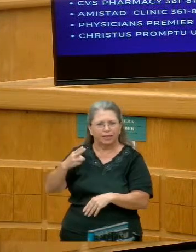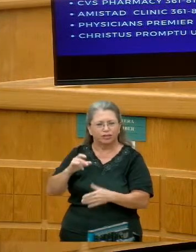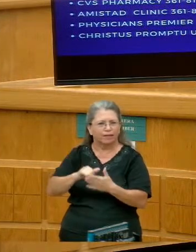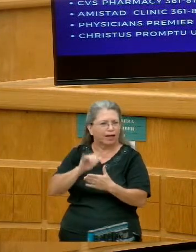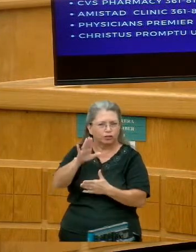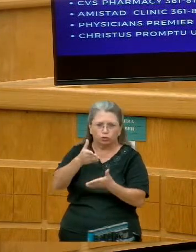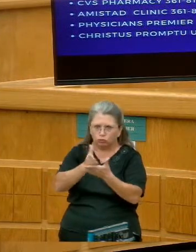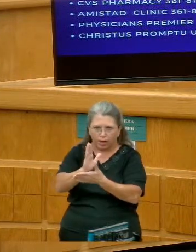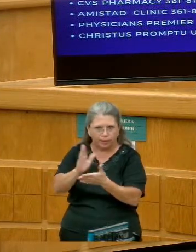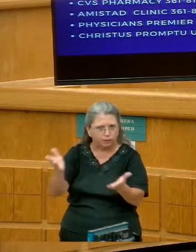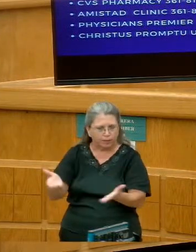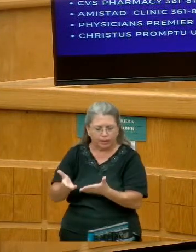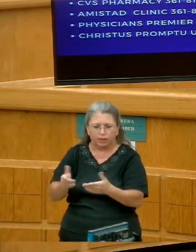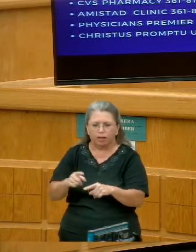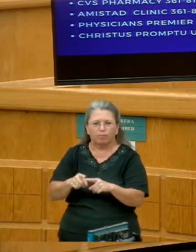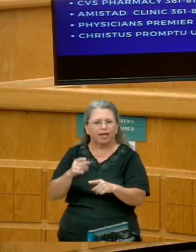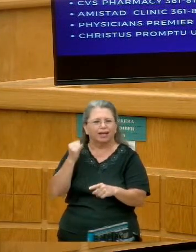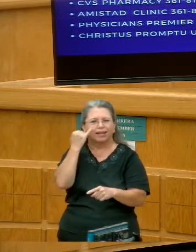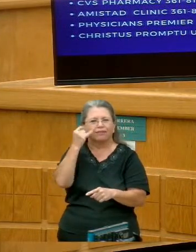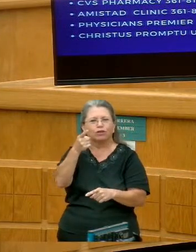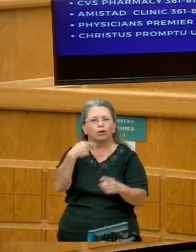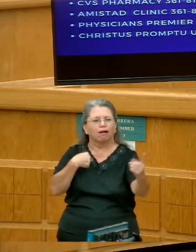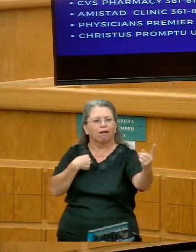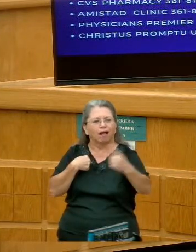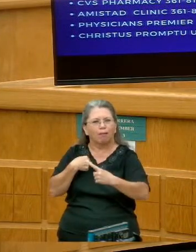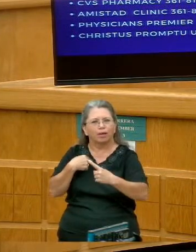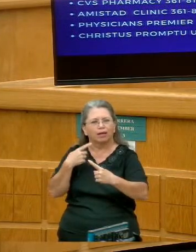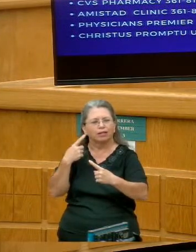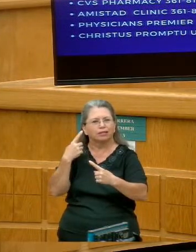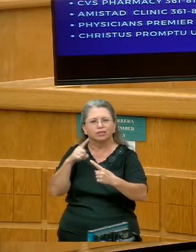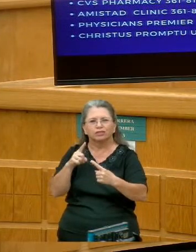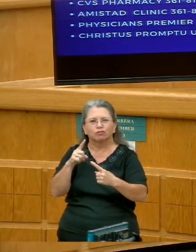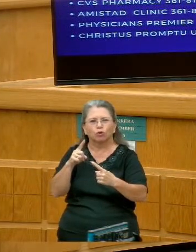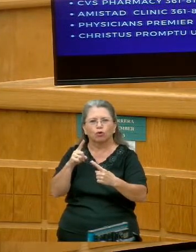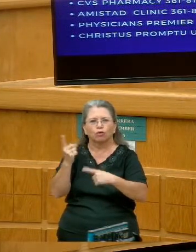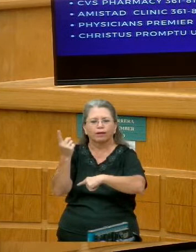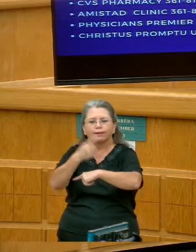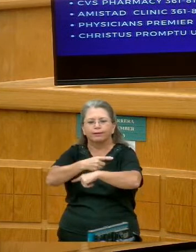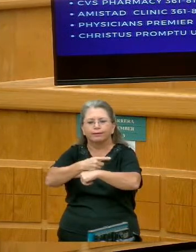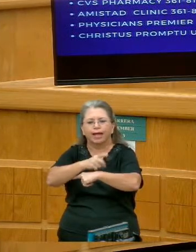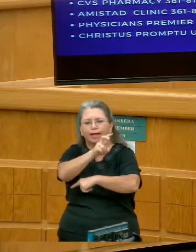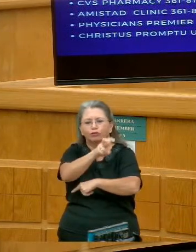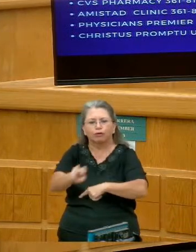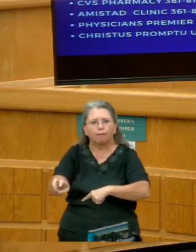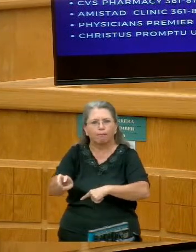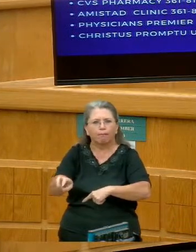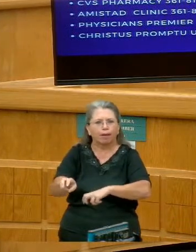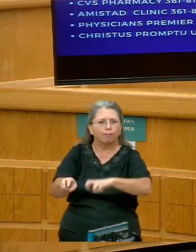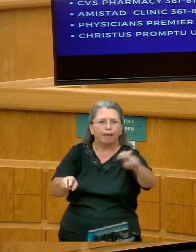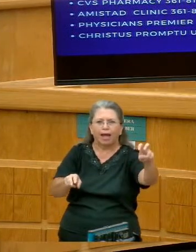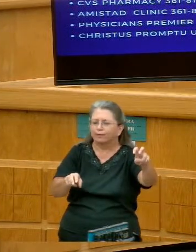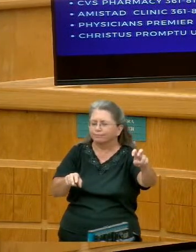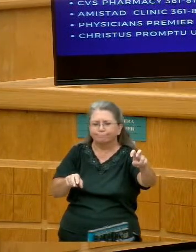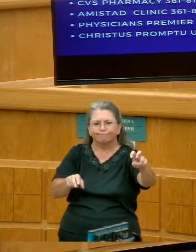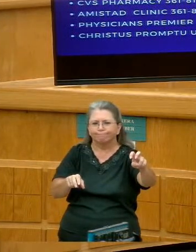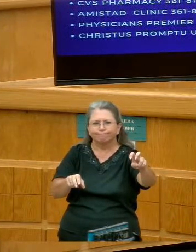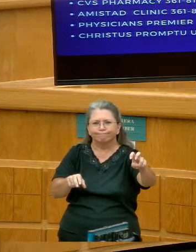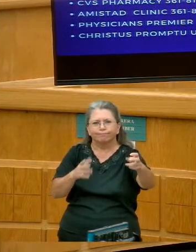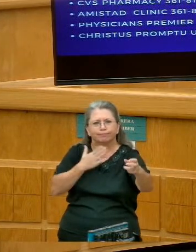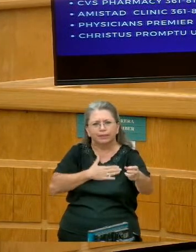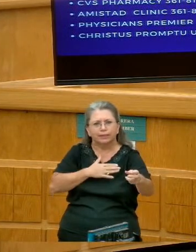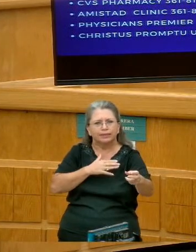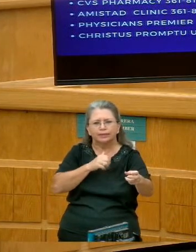trip here, you need to think about coming when we're not in crisis. We need to stabilize and we need to level